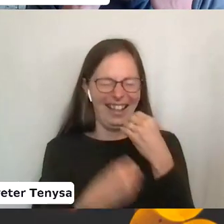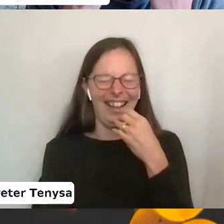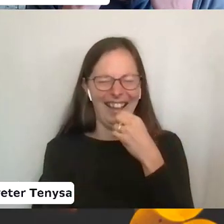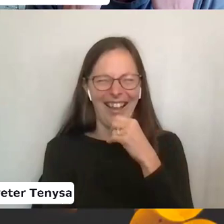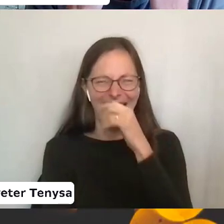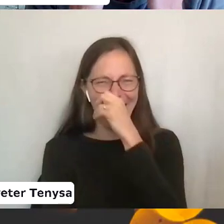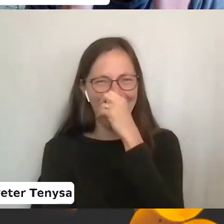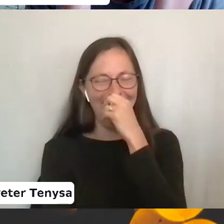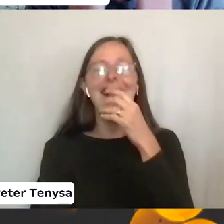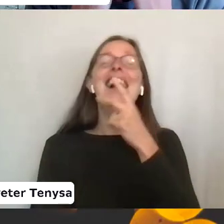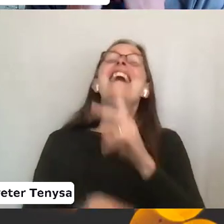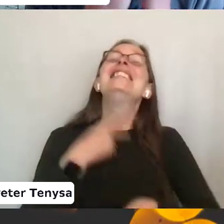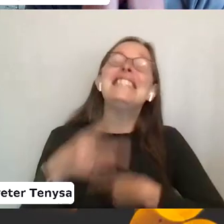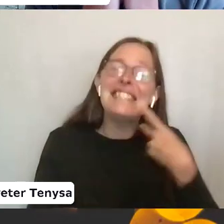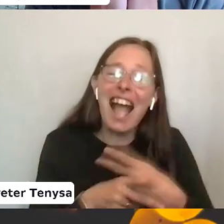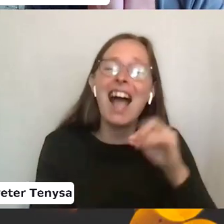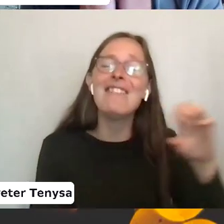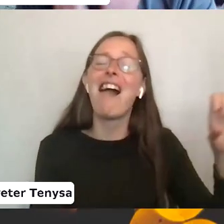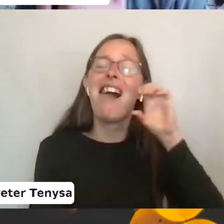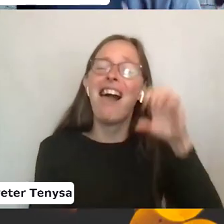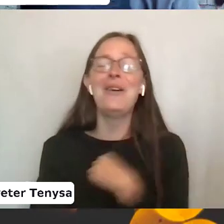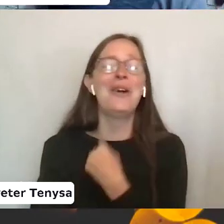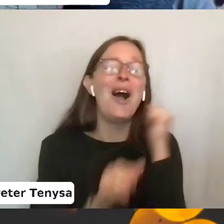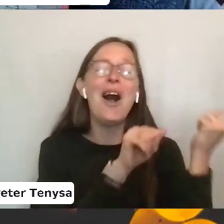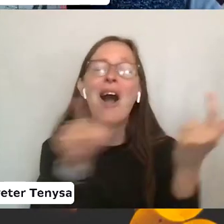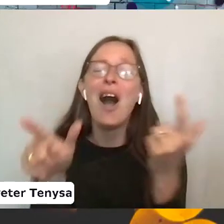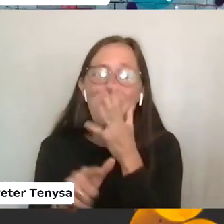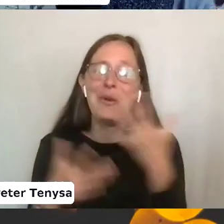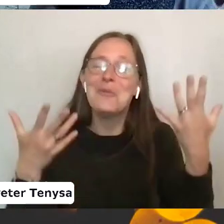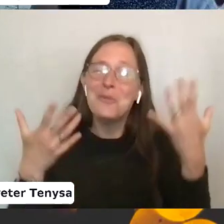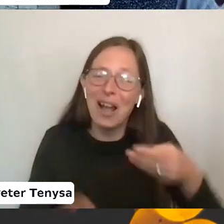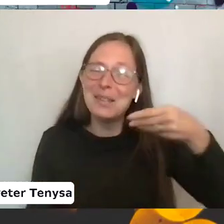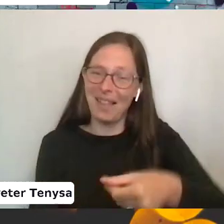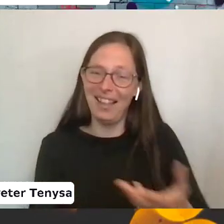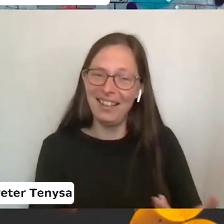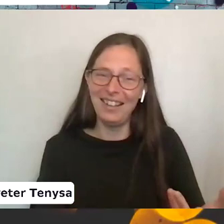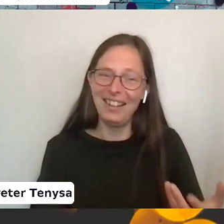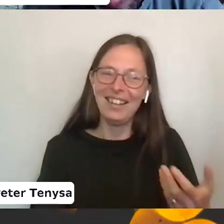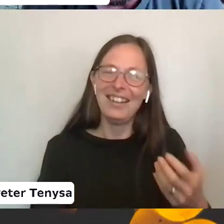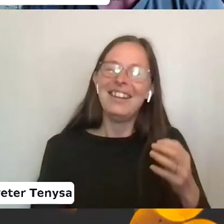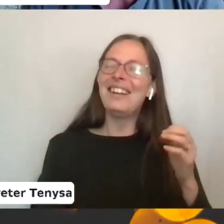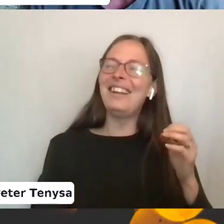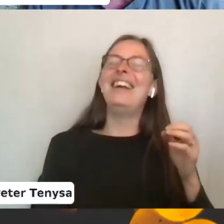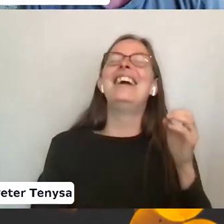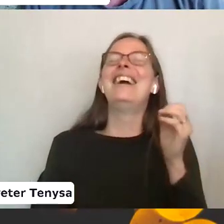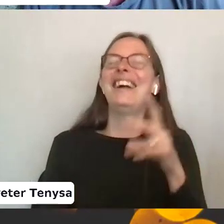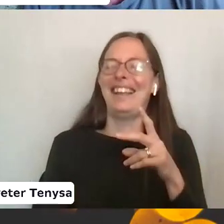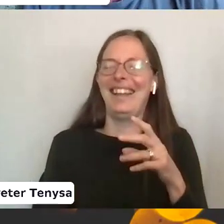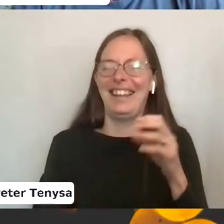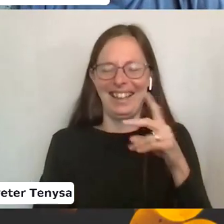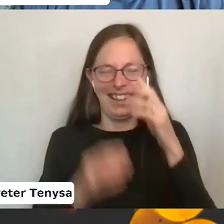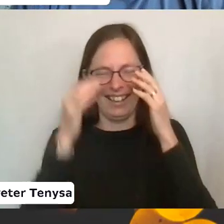the kind of cocksack we all would want to pay for. All right. Okay. I